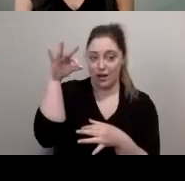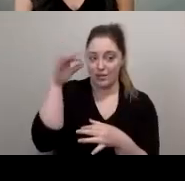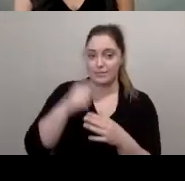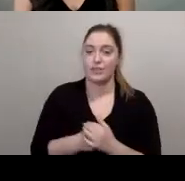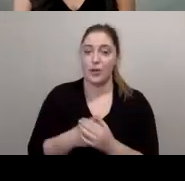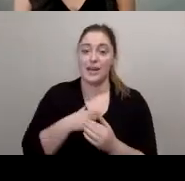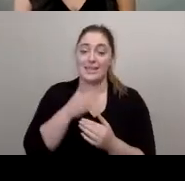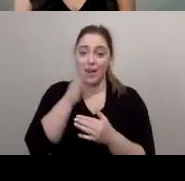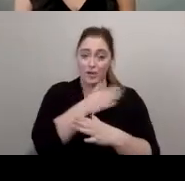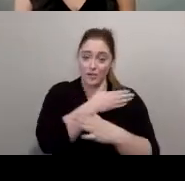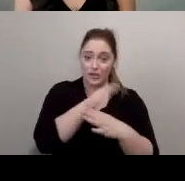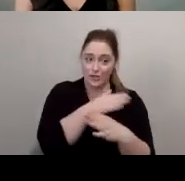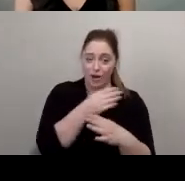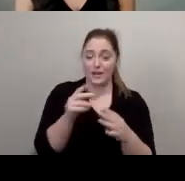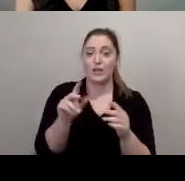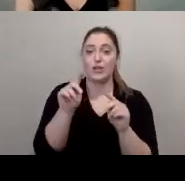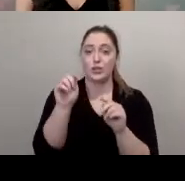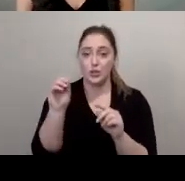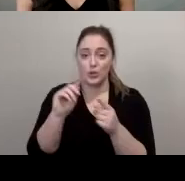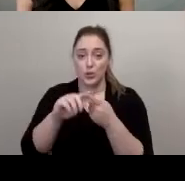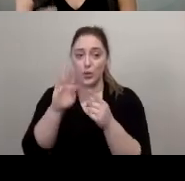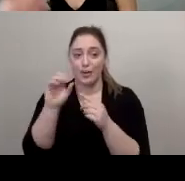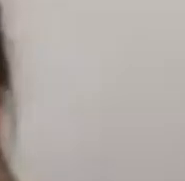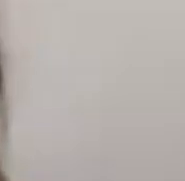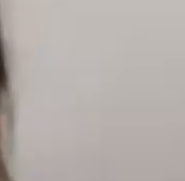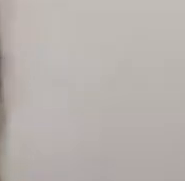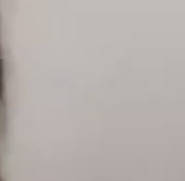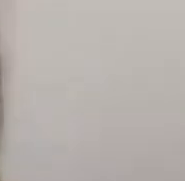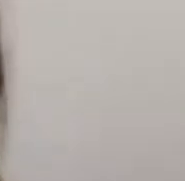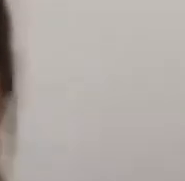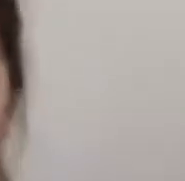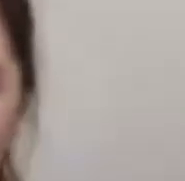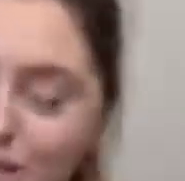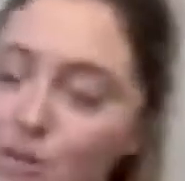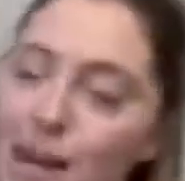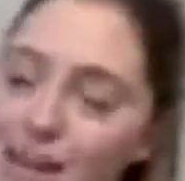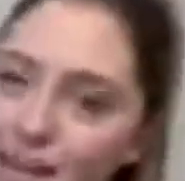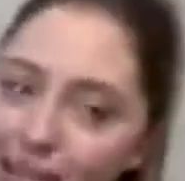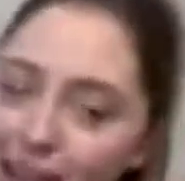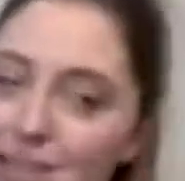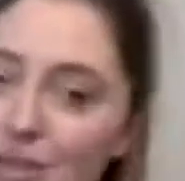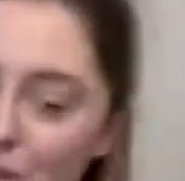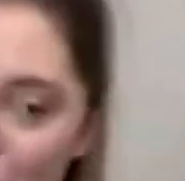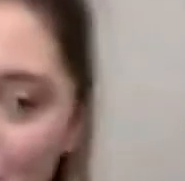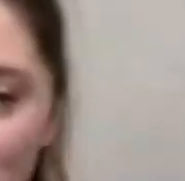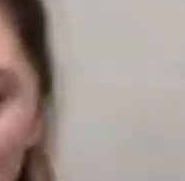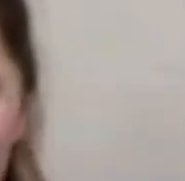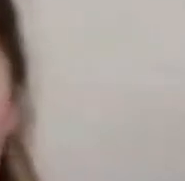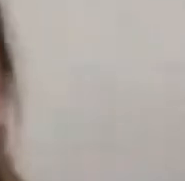together so take a few moments to listen and reflect and just engage on that and um